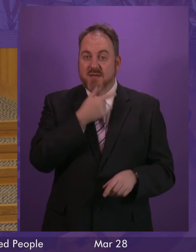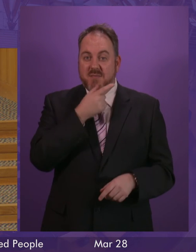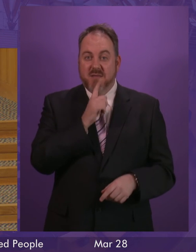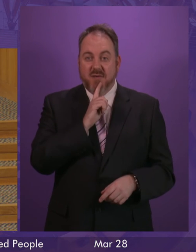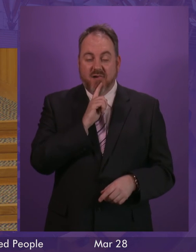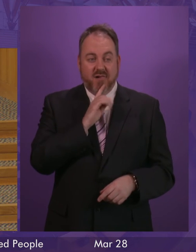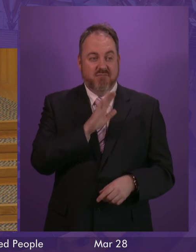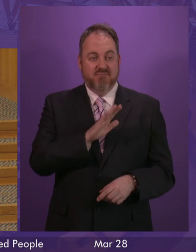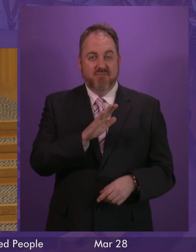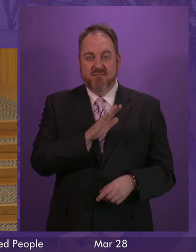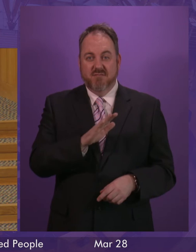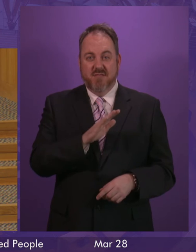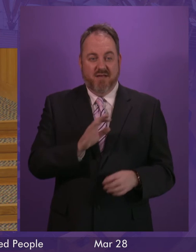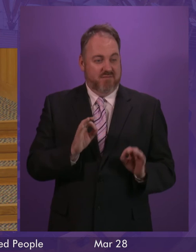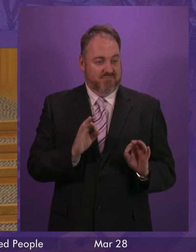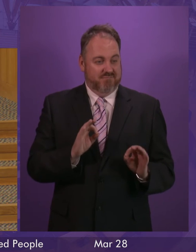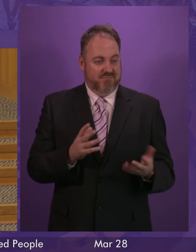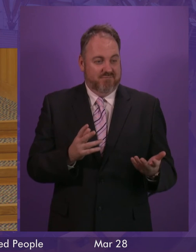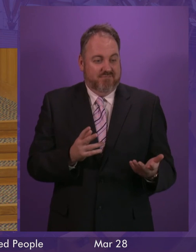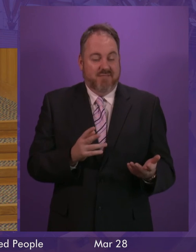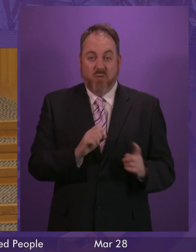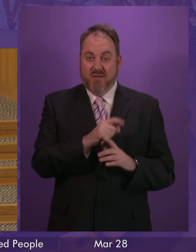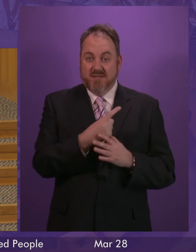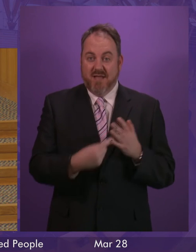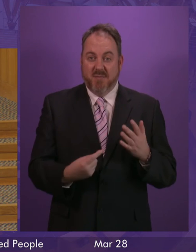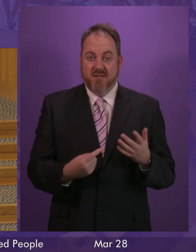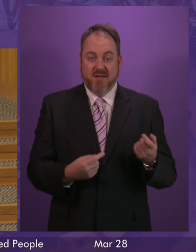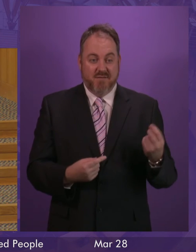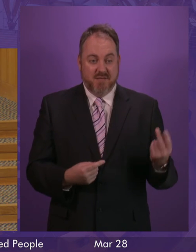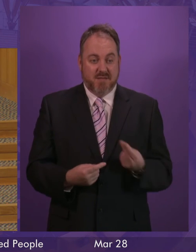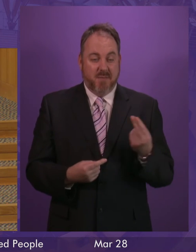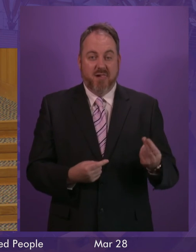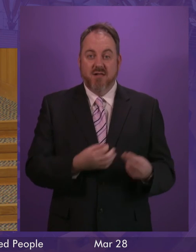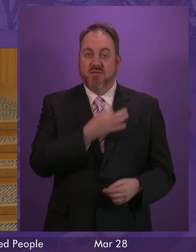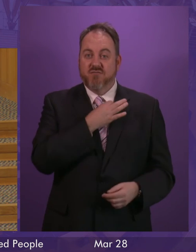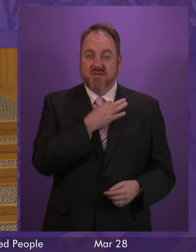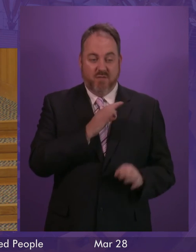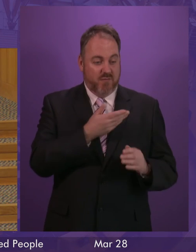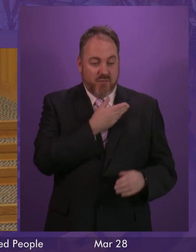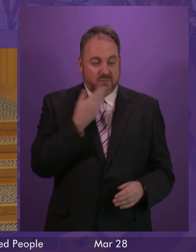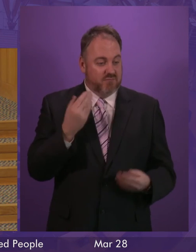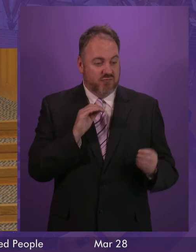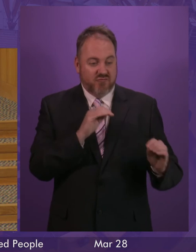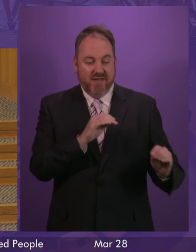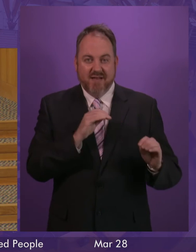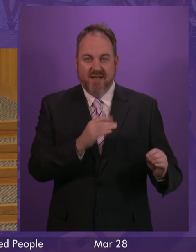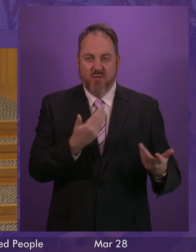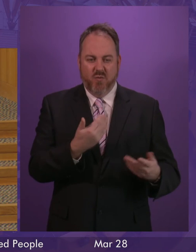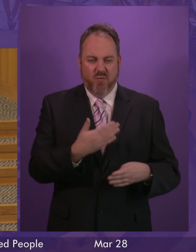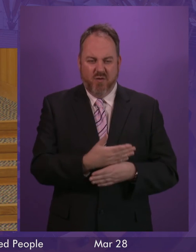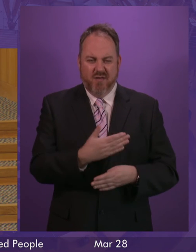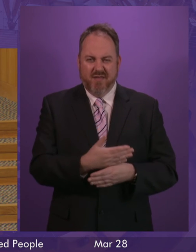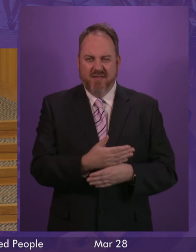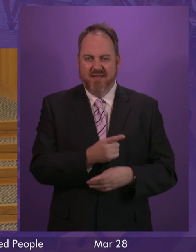education, education training who are disabled. Now that once again, Deputy Presiding Officer is something that we cannot continue to see.